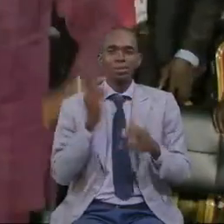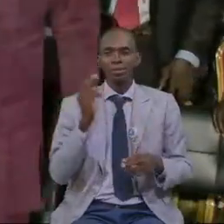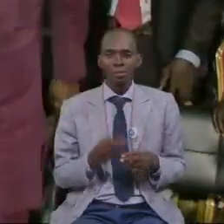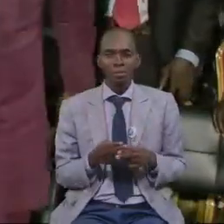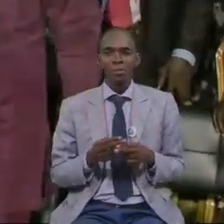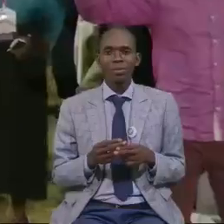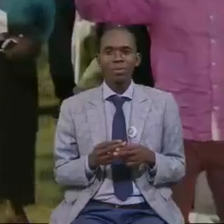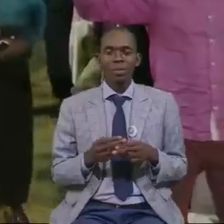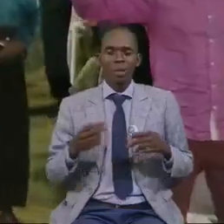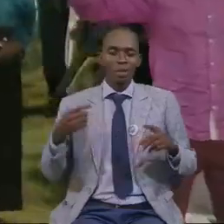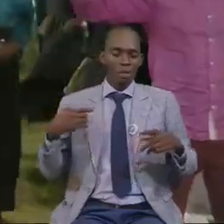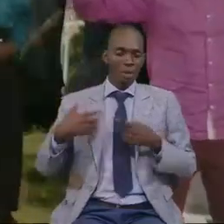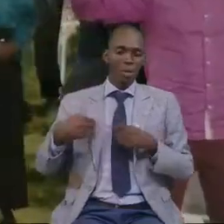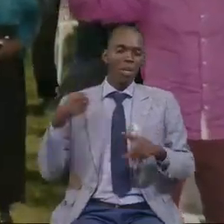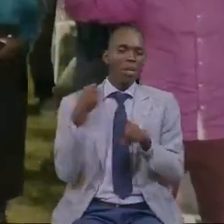attacks gone,